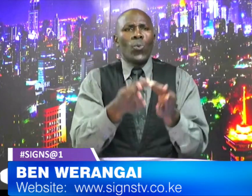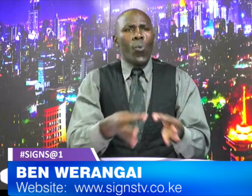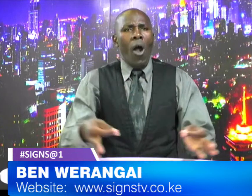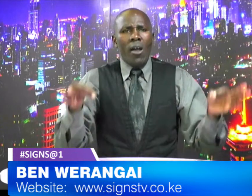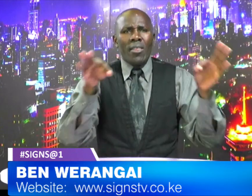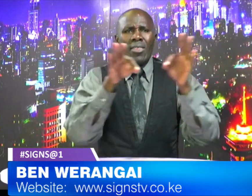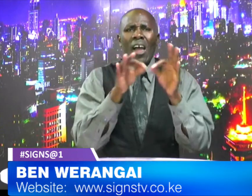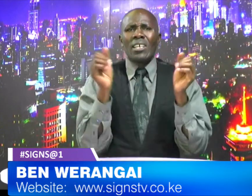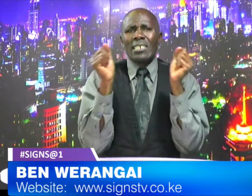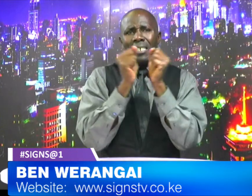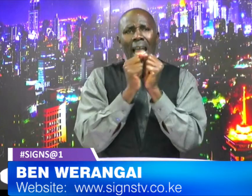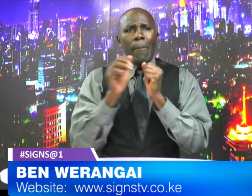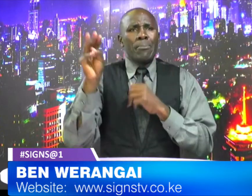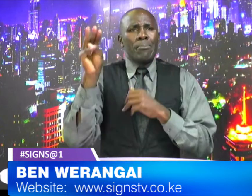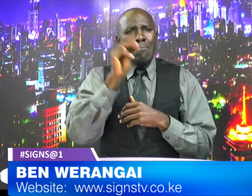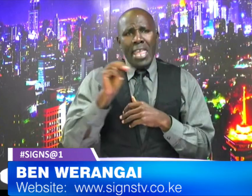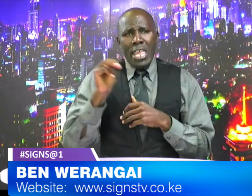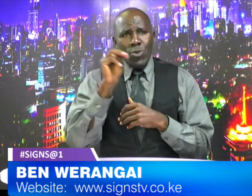received a consignment of